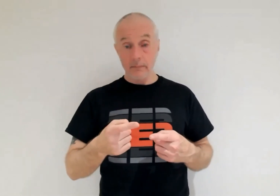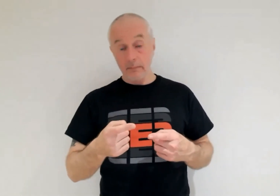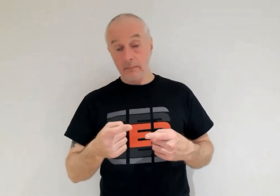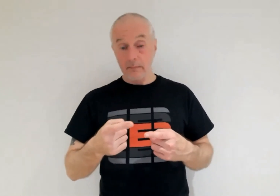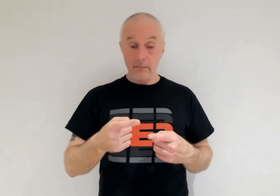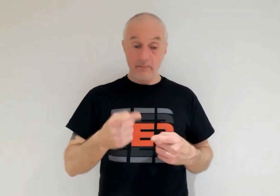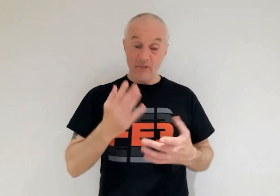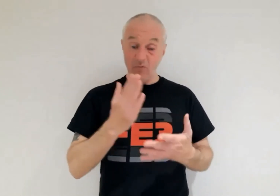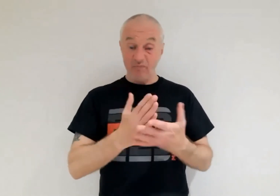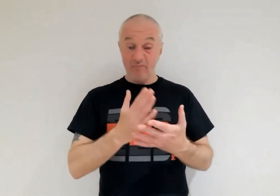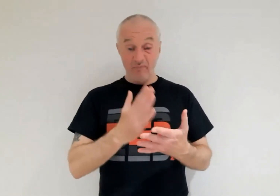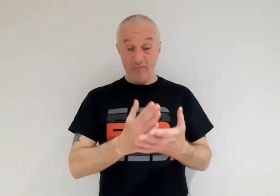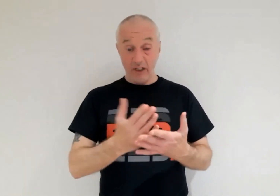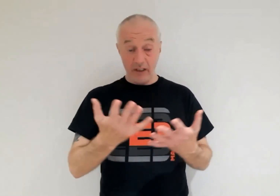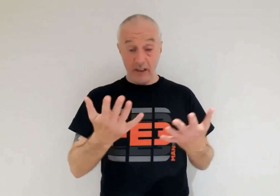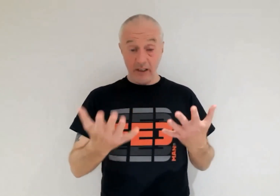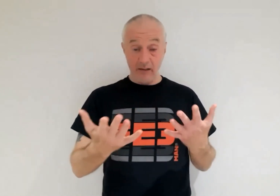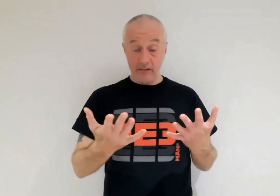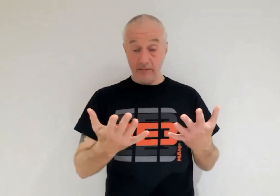really. So